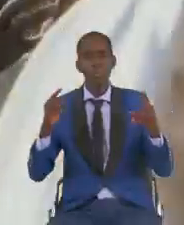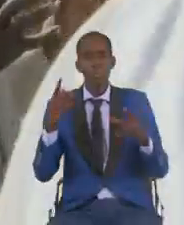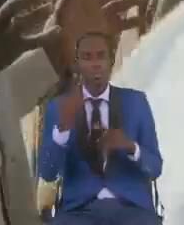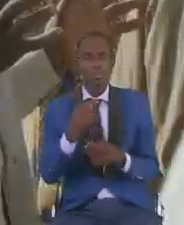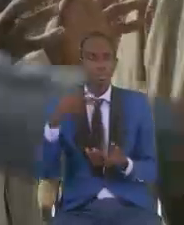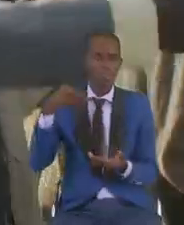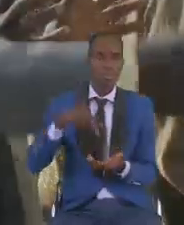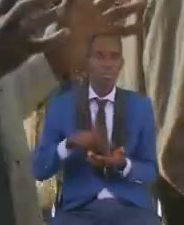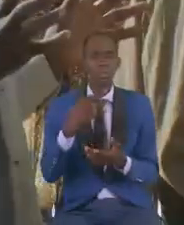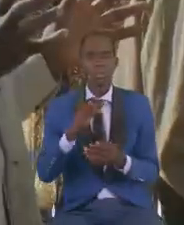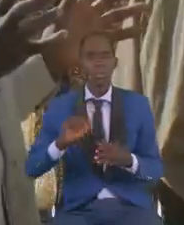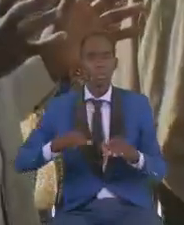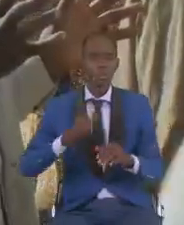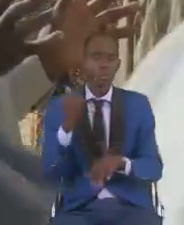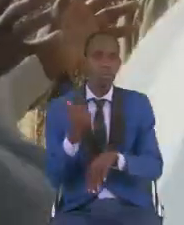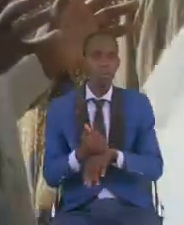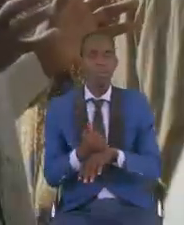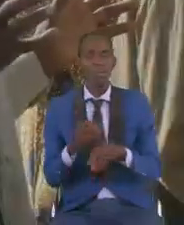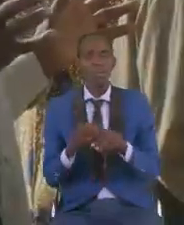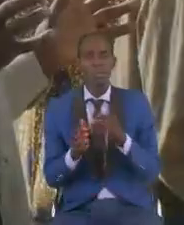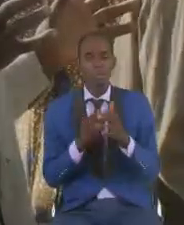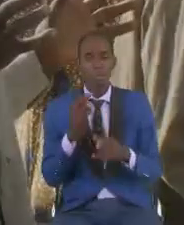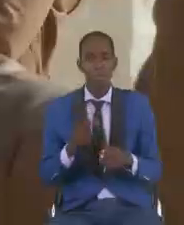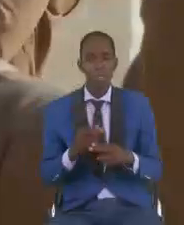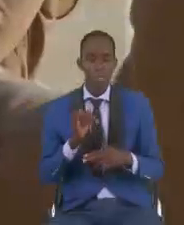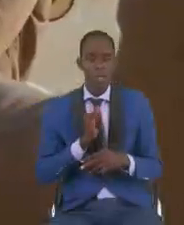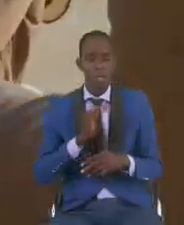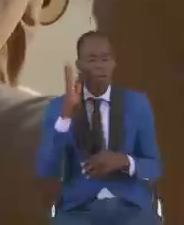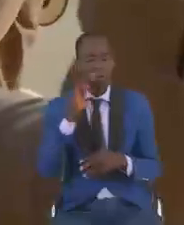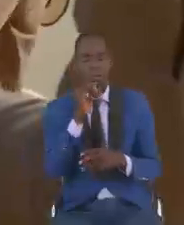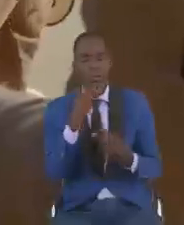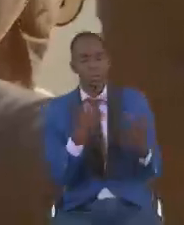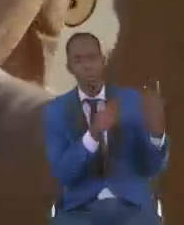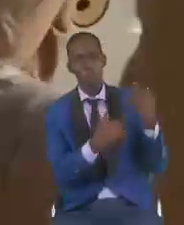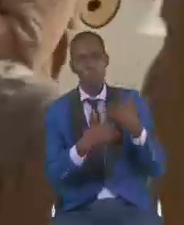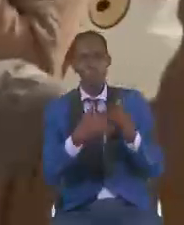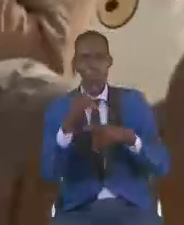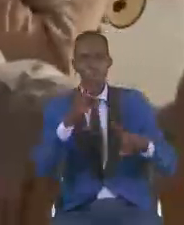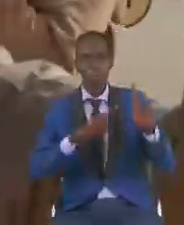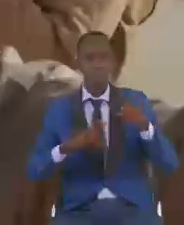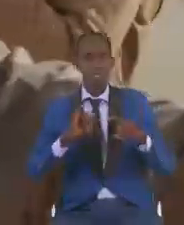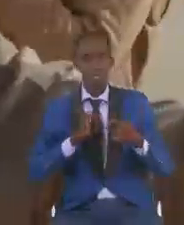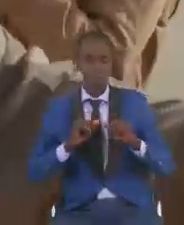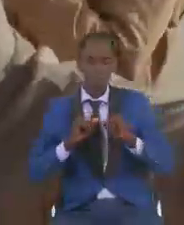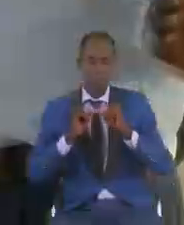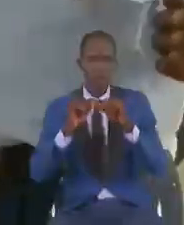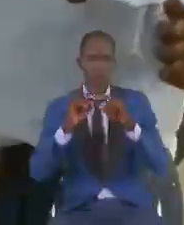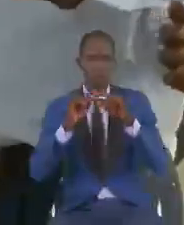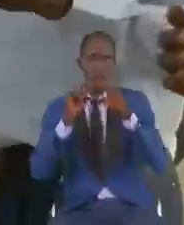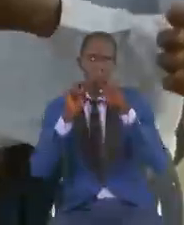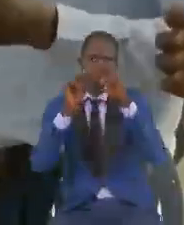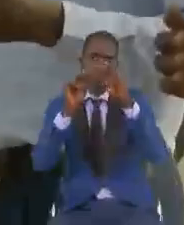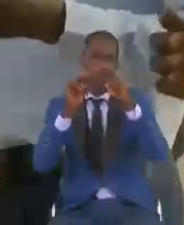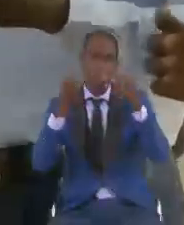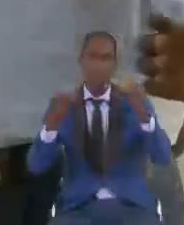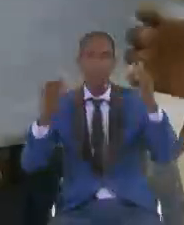of approval. I will not look back. I keep on looking forward. Raise up your